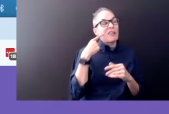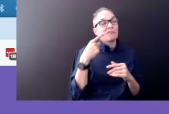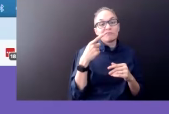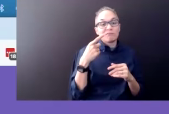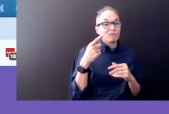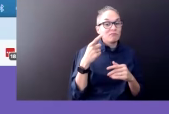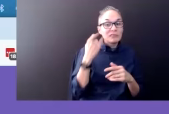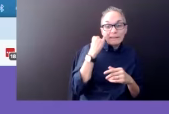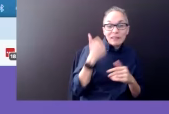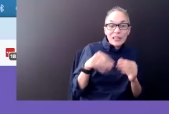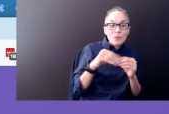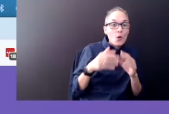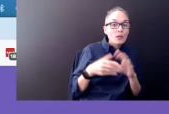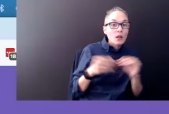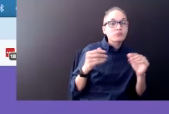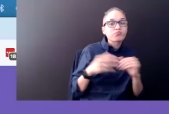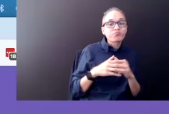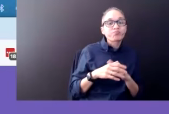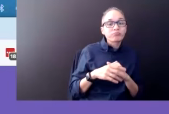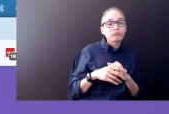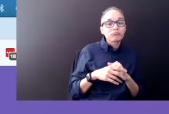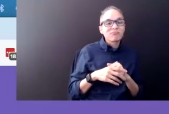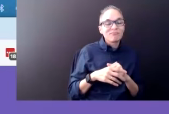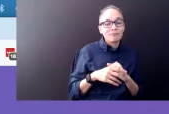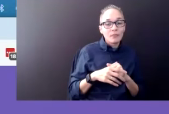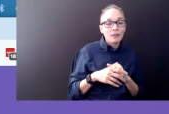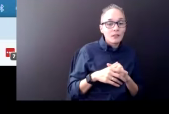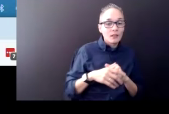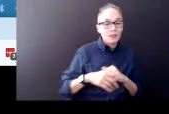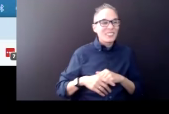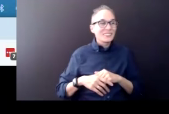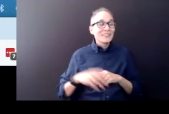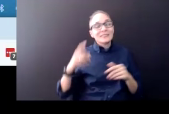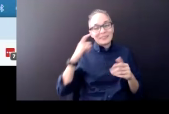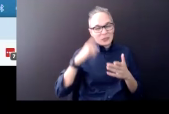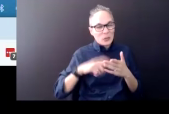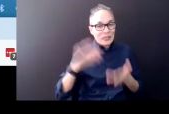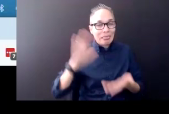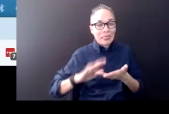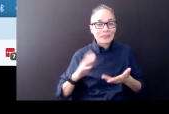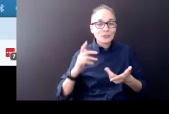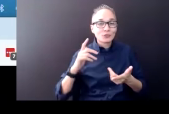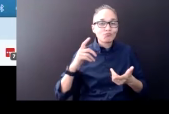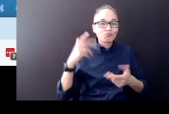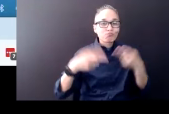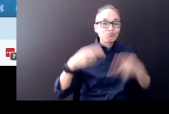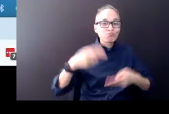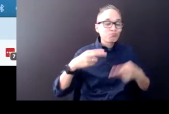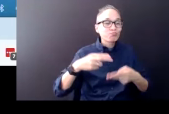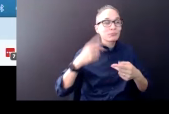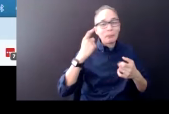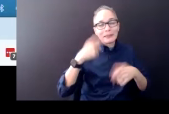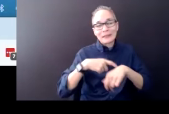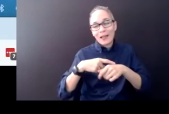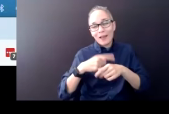any other comments? I definitely noticed we're getting less comments at the end than at the beginning. I'm not sure what that